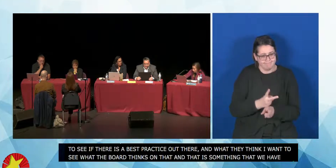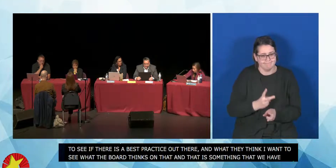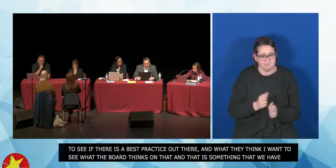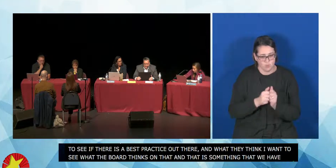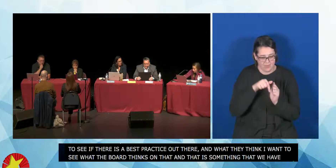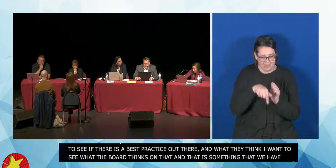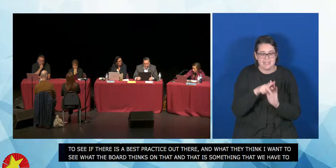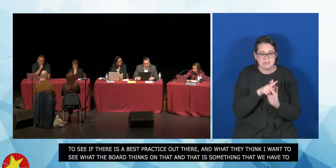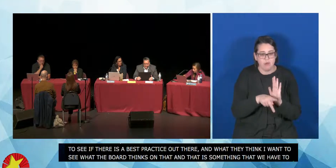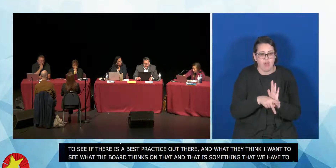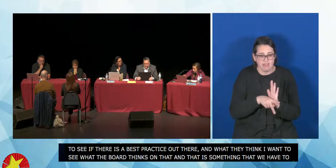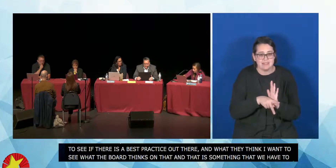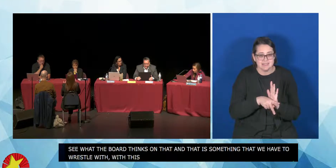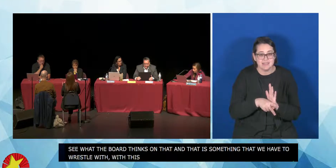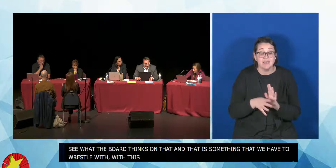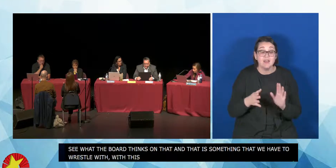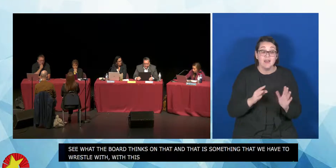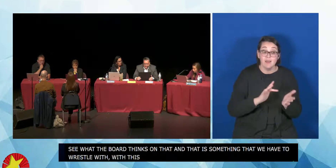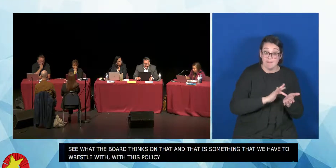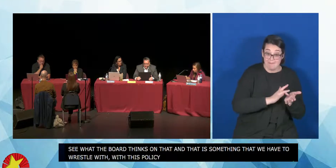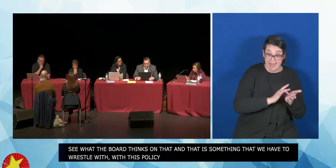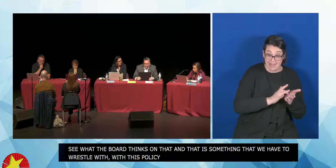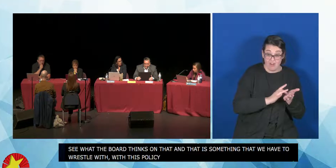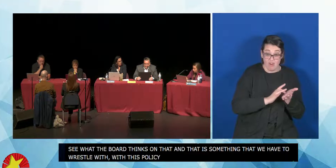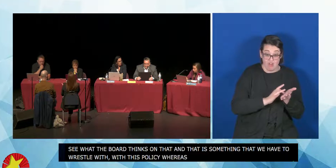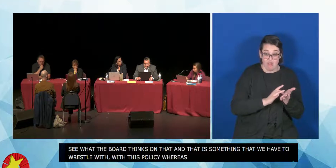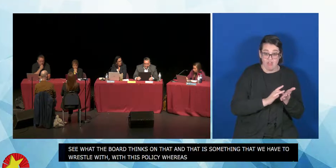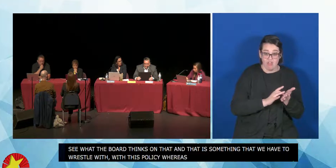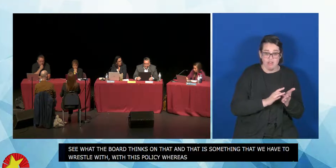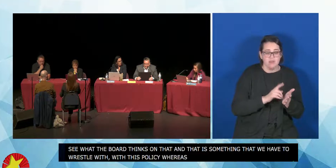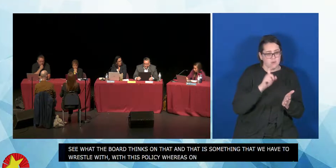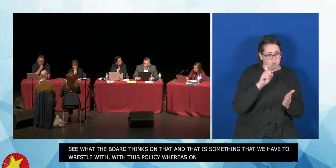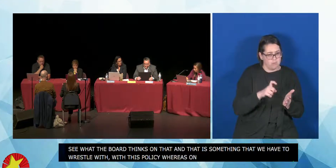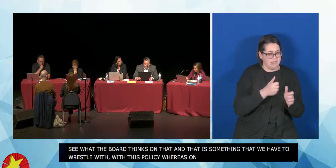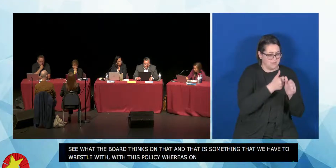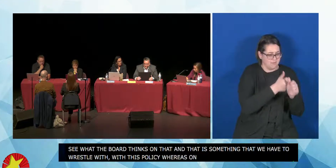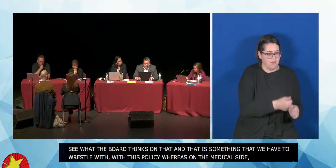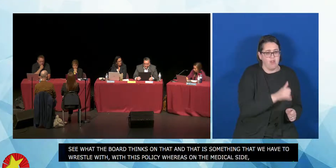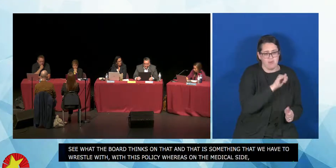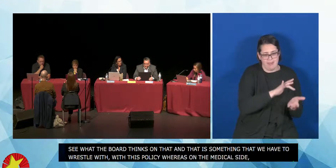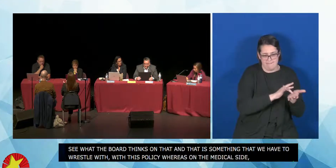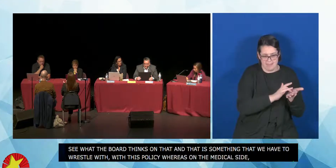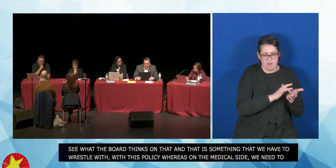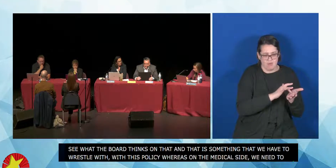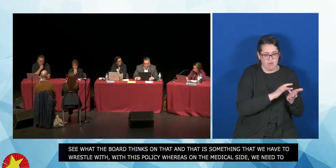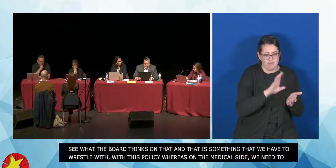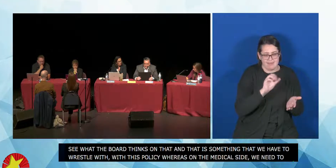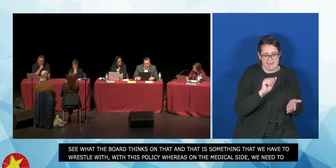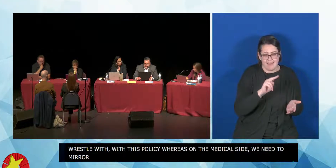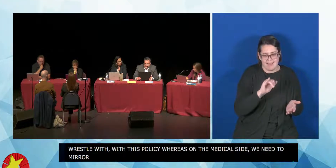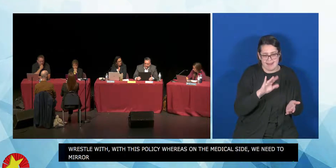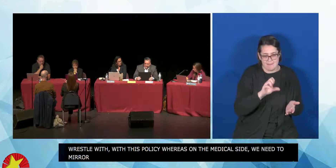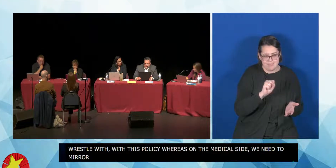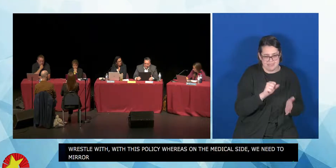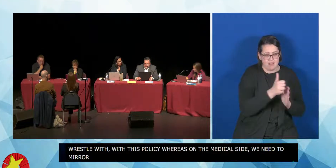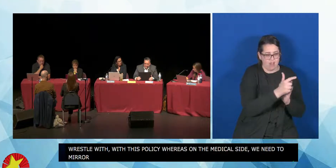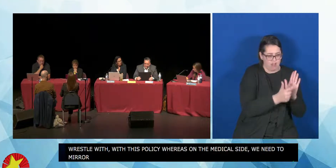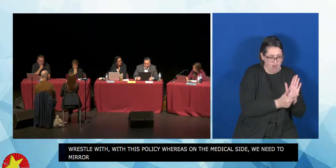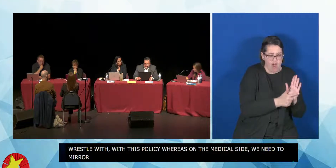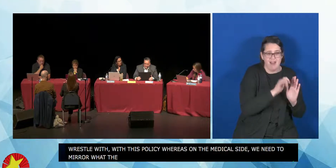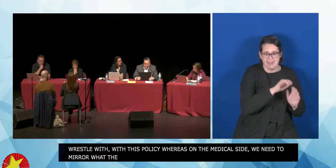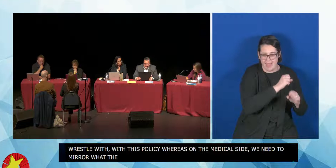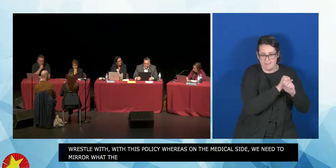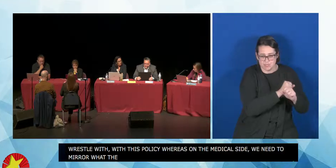policy. Whereas on the medical side, I think we have to mirror what the medical cannabis law says about, what the certain protections are. And again, I think that's